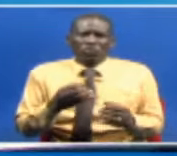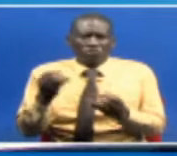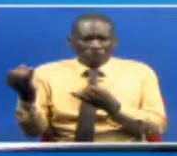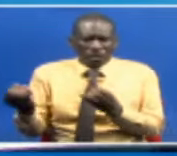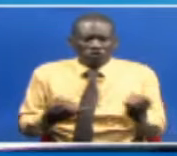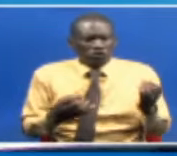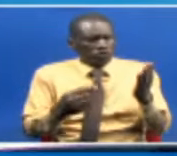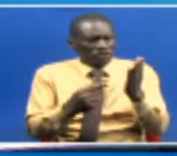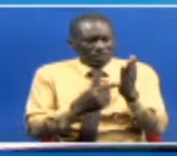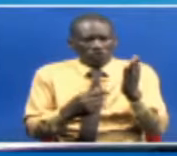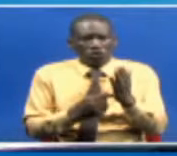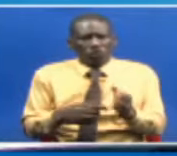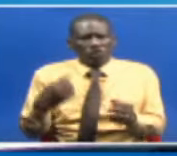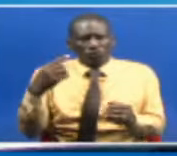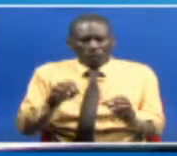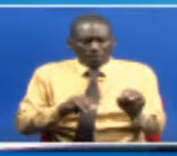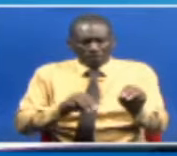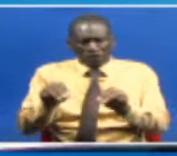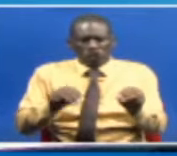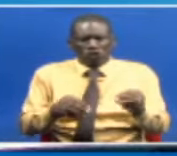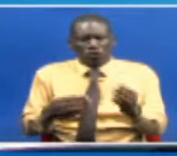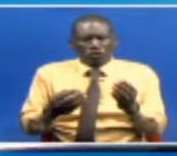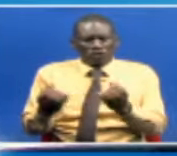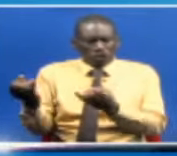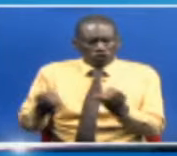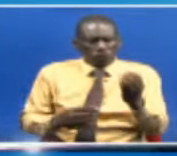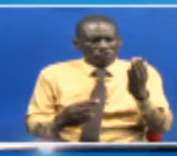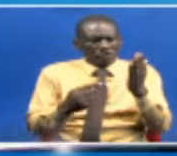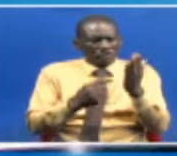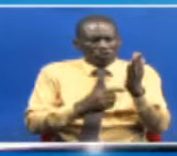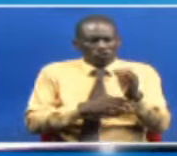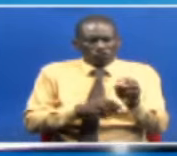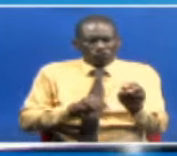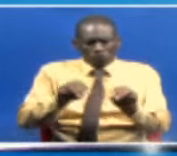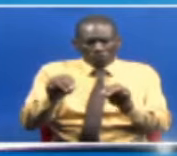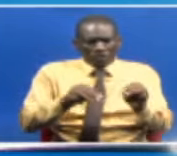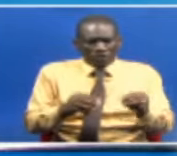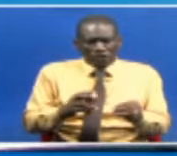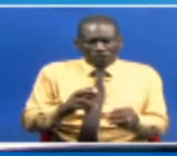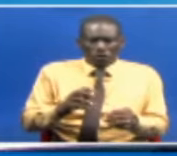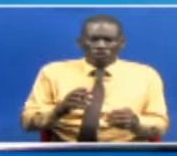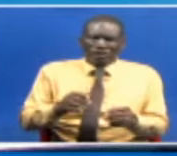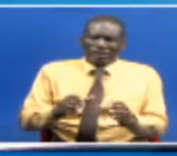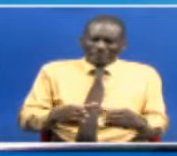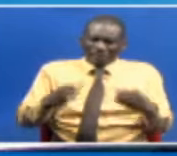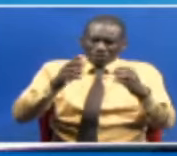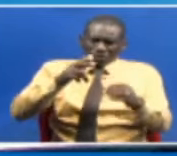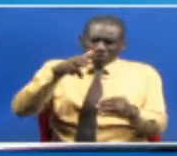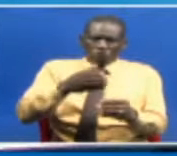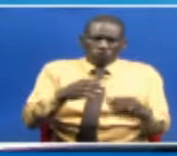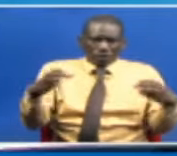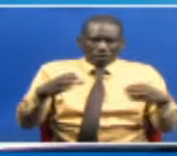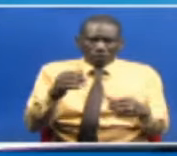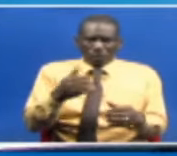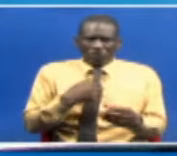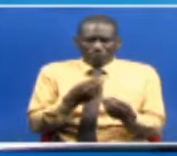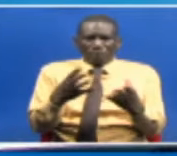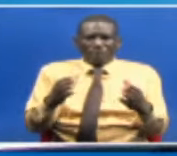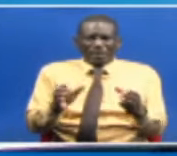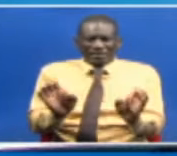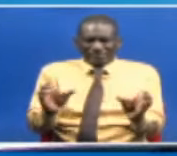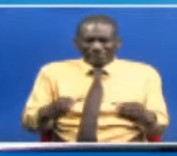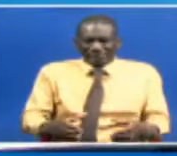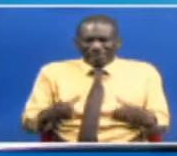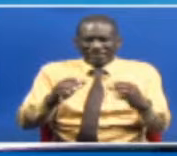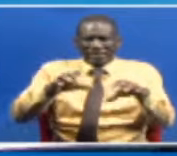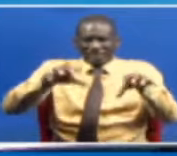technology for managing the refilling of cylinders so that those companies who put in so many cylinders into the market would